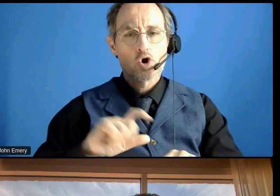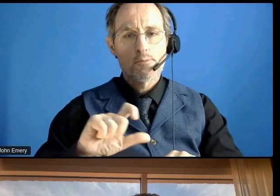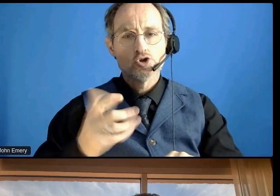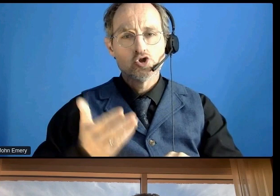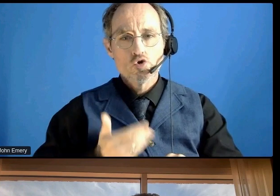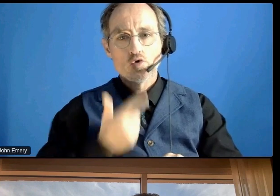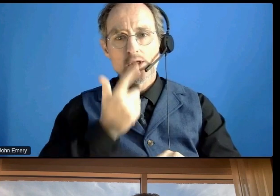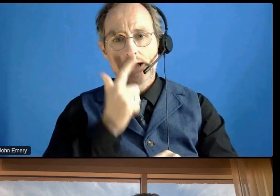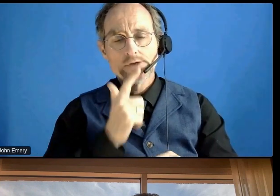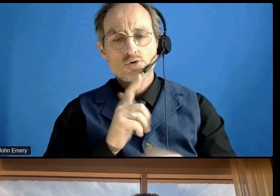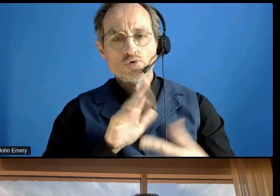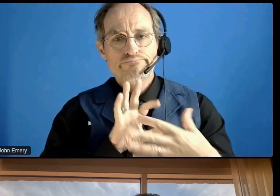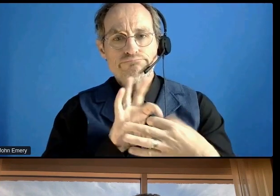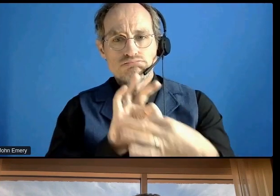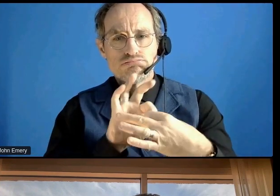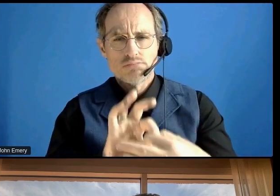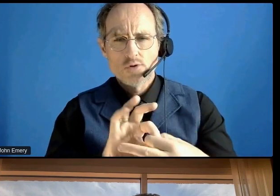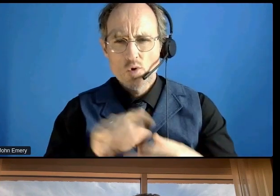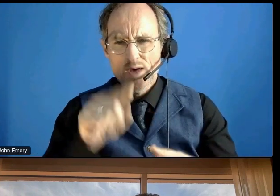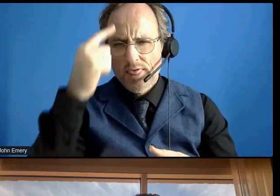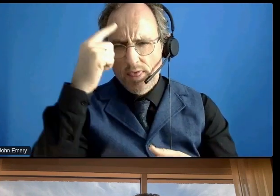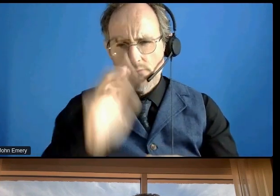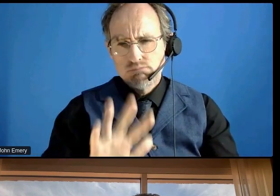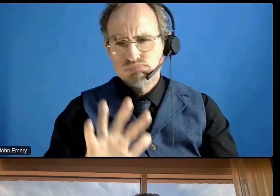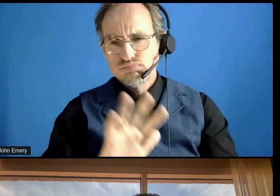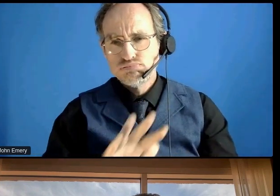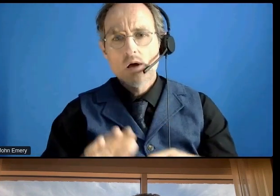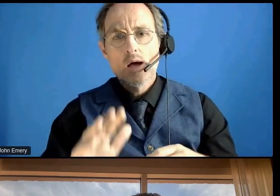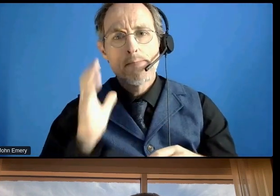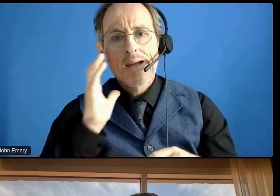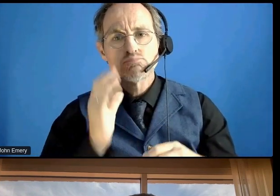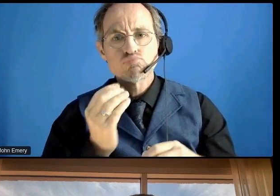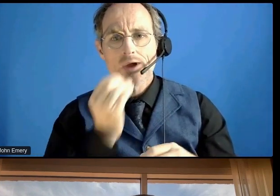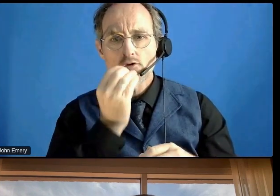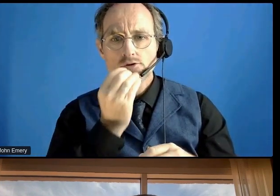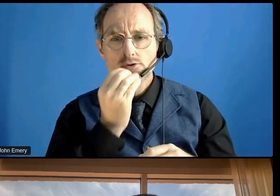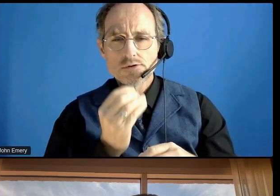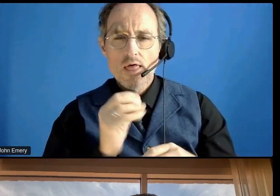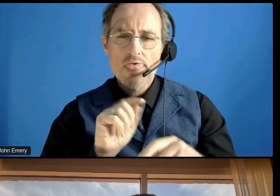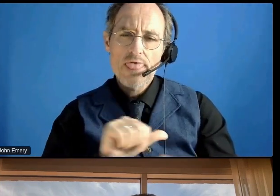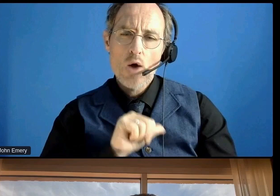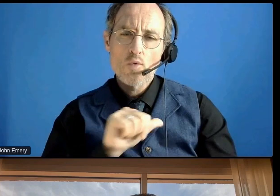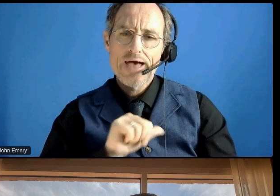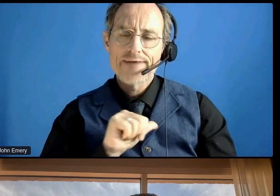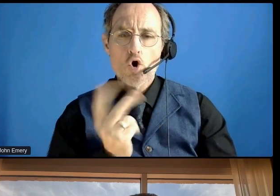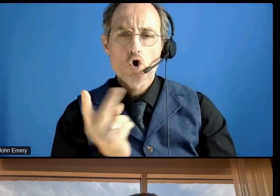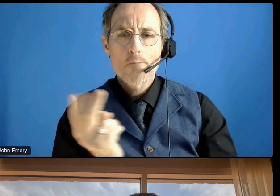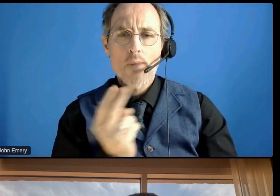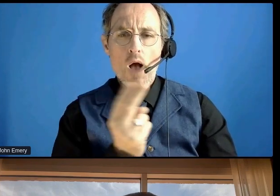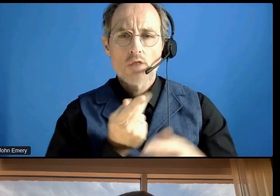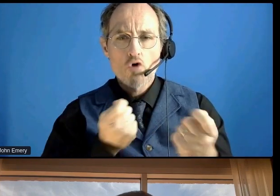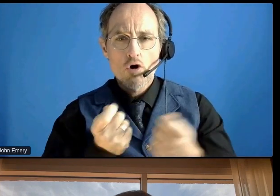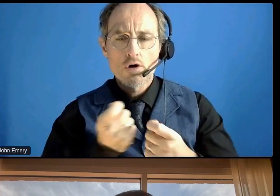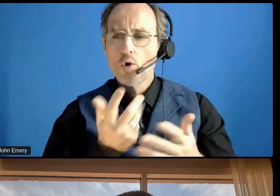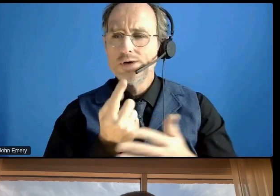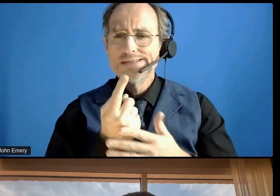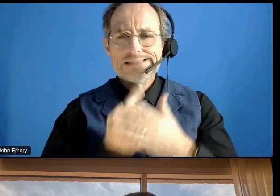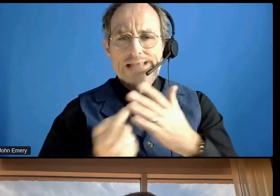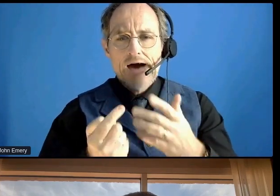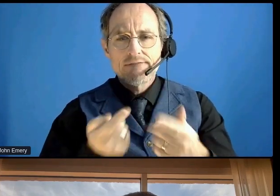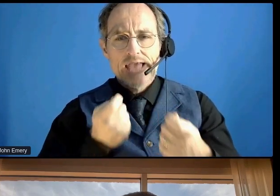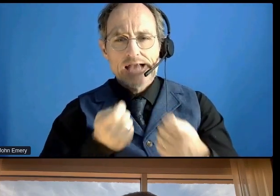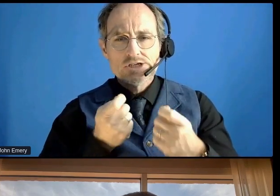think about the many thousands of bed and breakfasts run by couples, self-catering businesses that might be